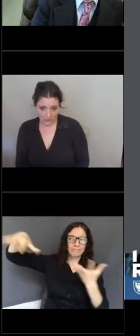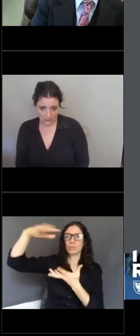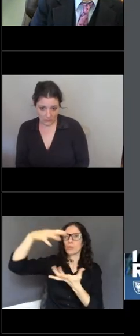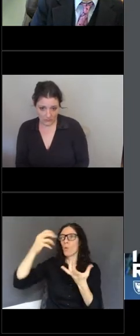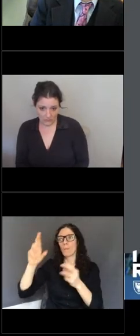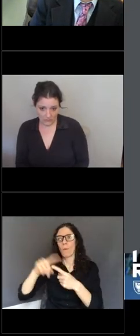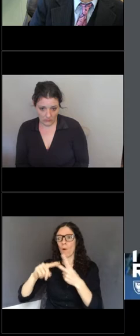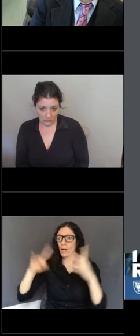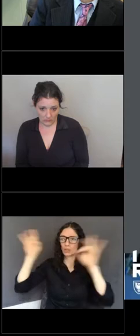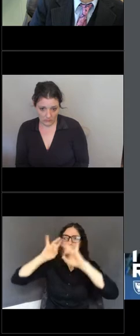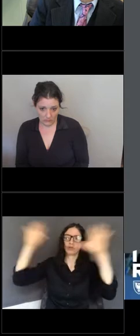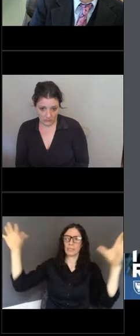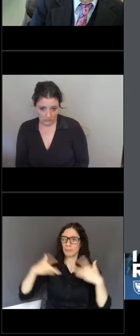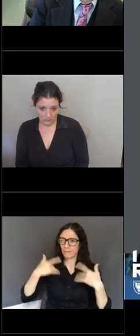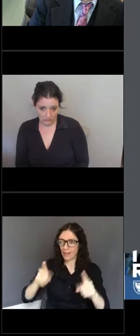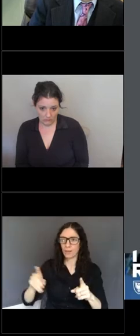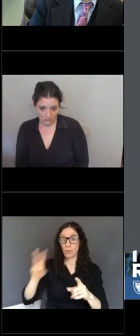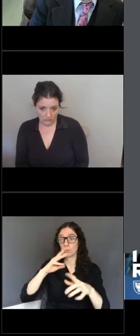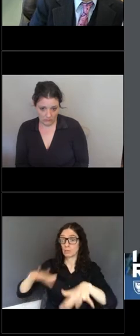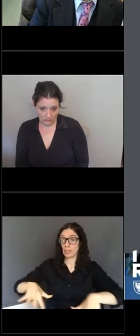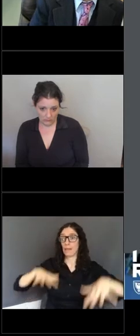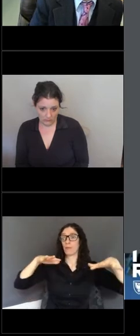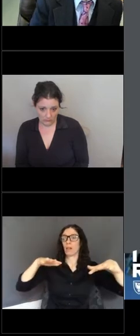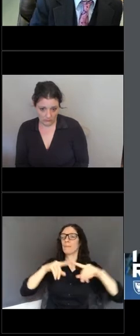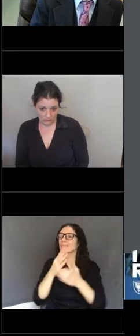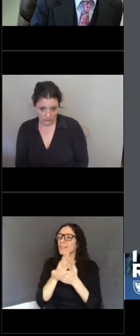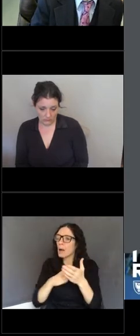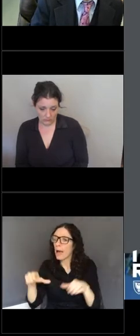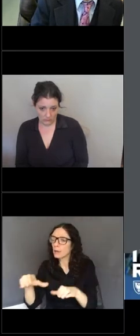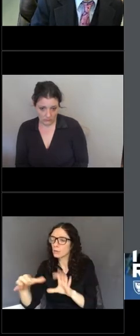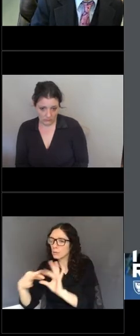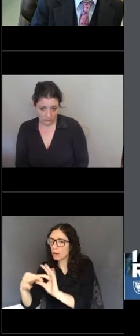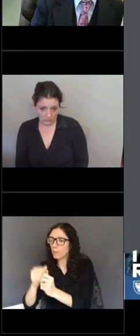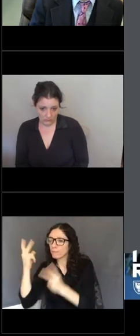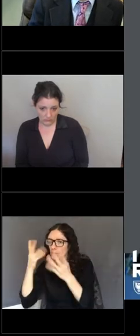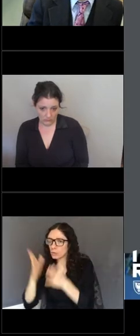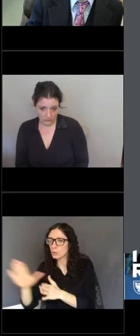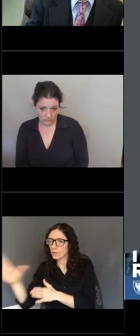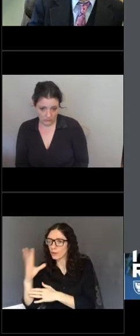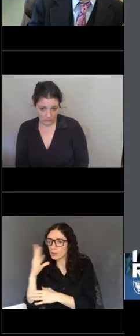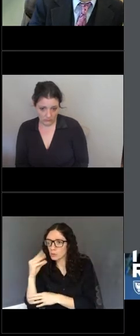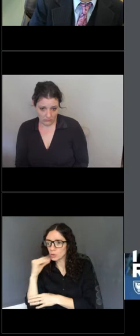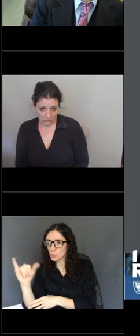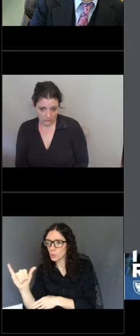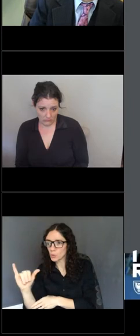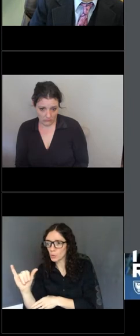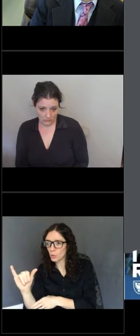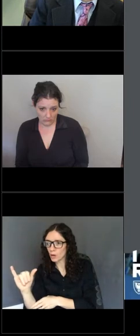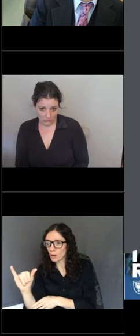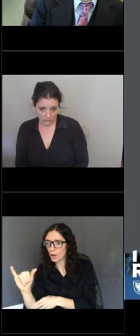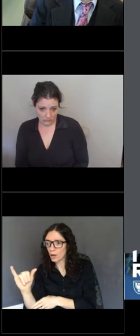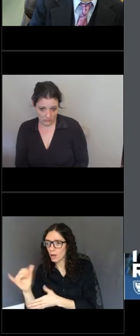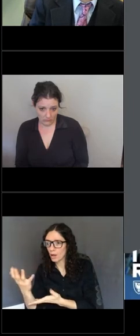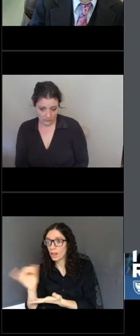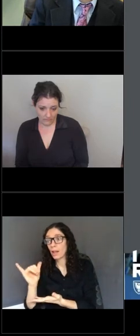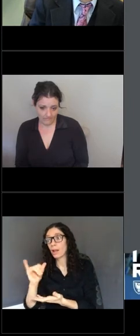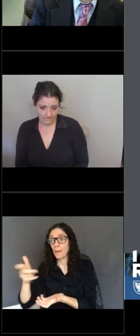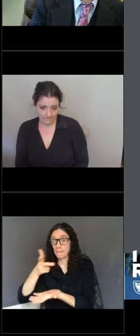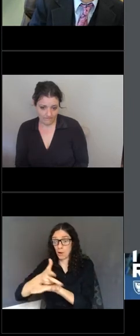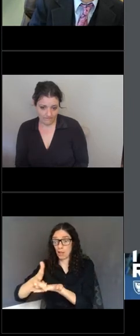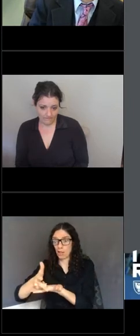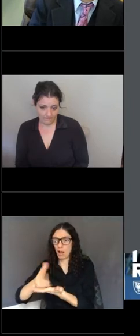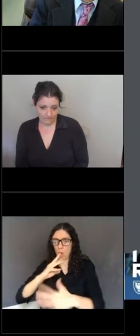centered around the visitor experience. So looking at whether they would need to relocate a parking lot or do